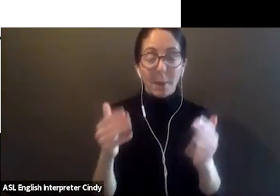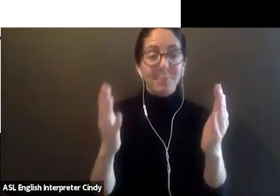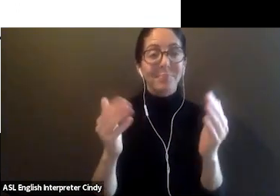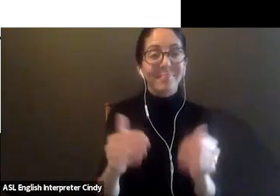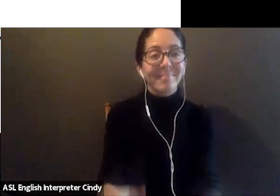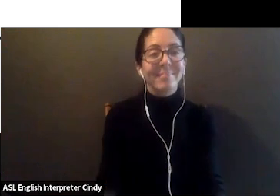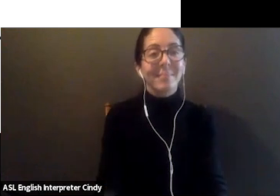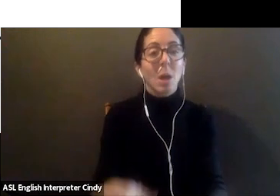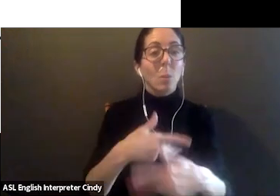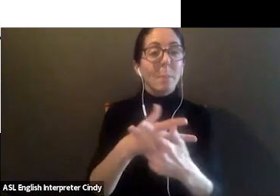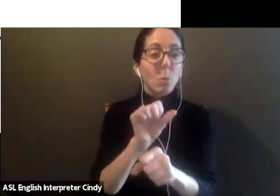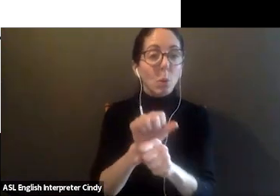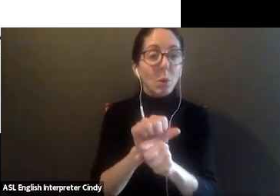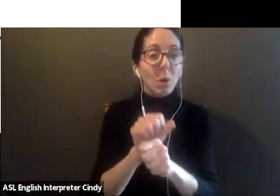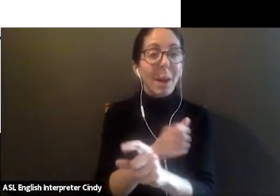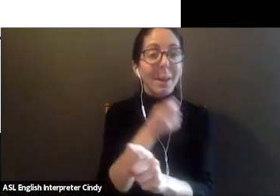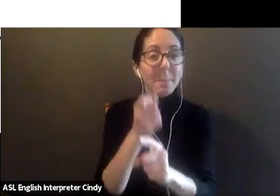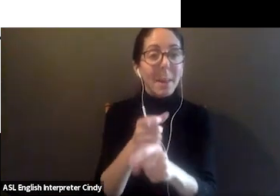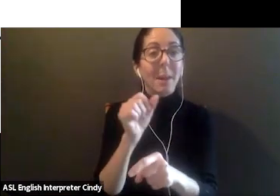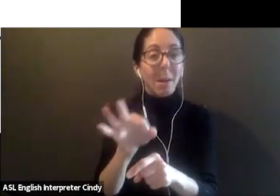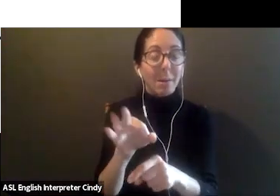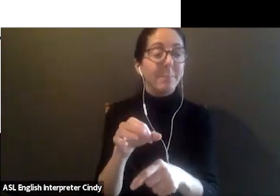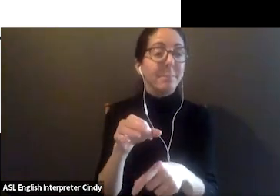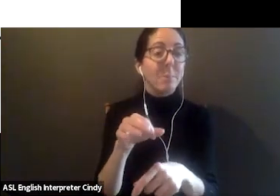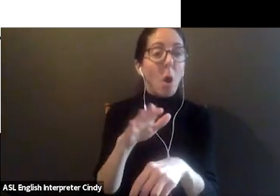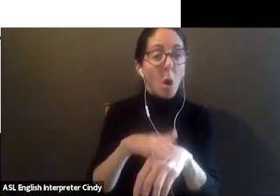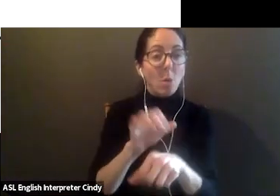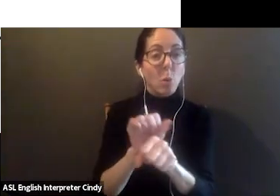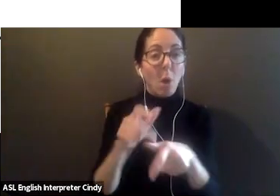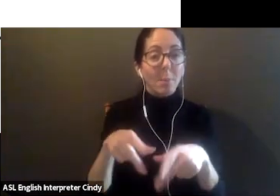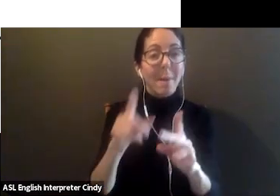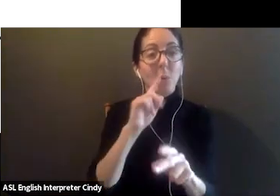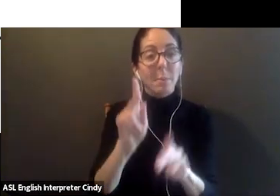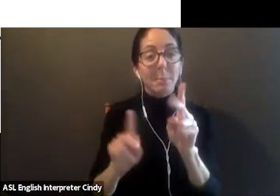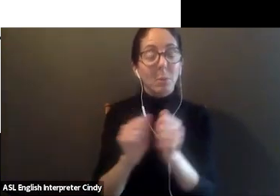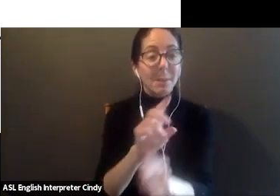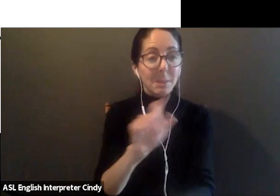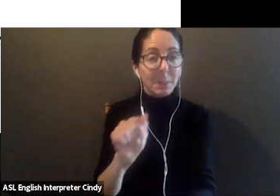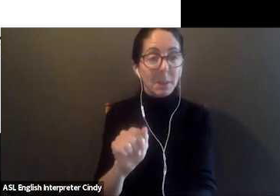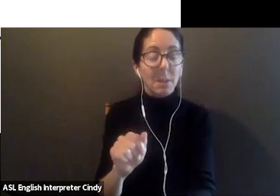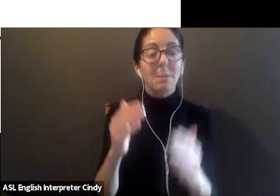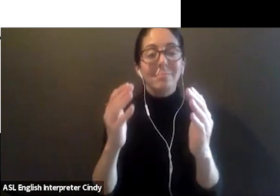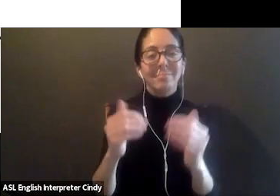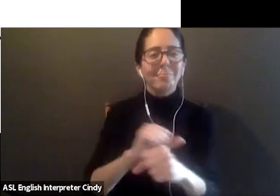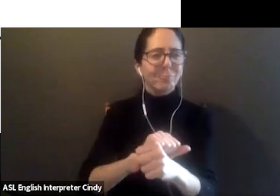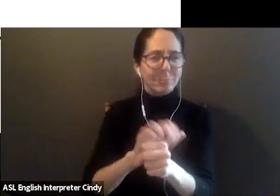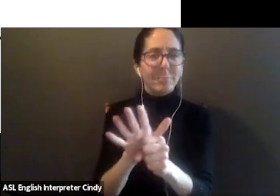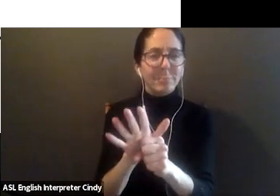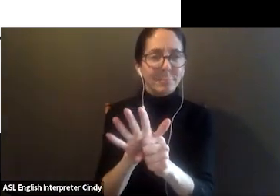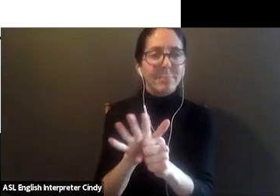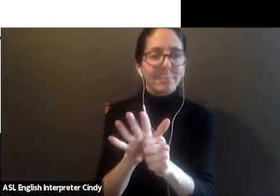work and its impact on work opportunities for people with disabilities. And as mentioned, the COVID-19